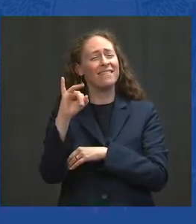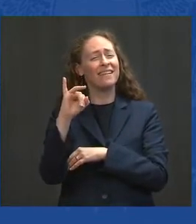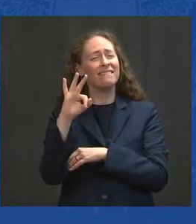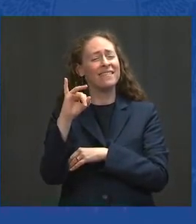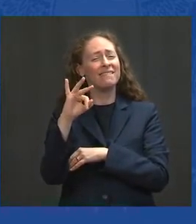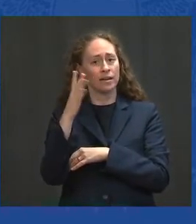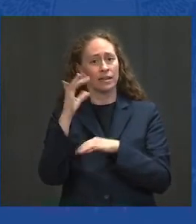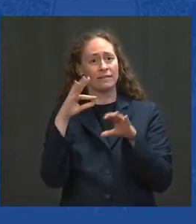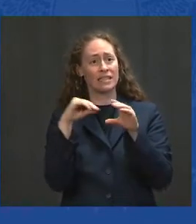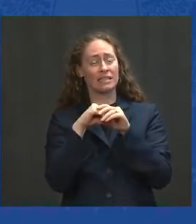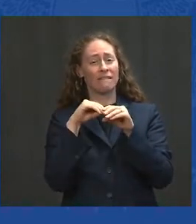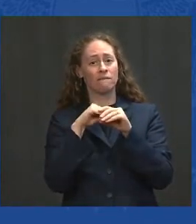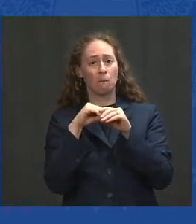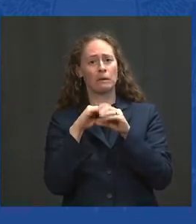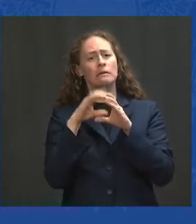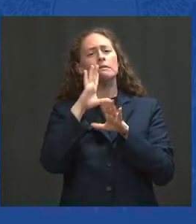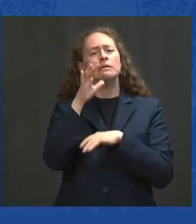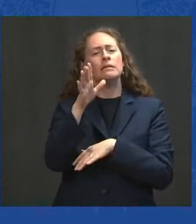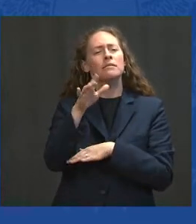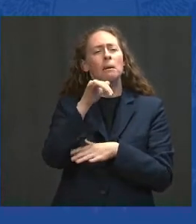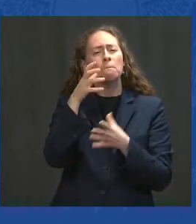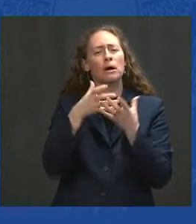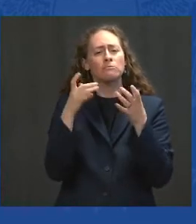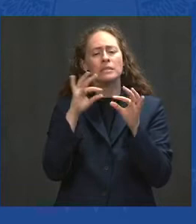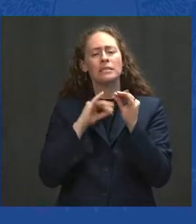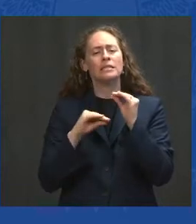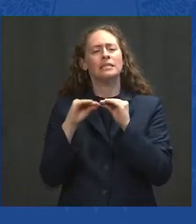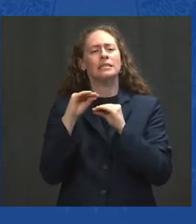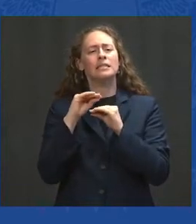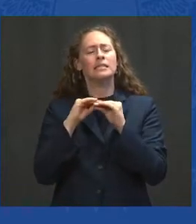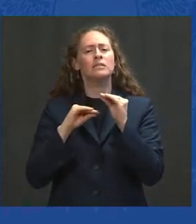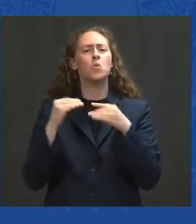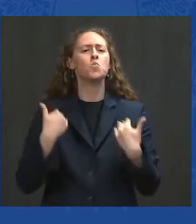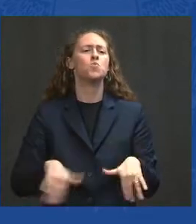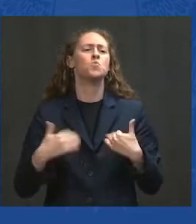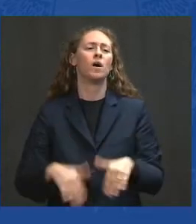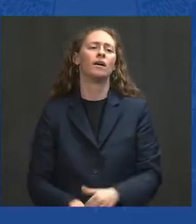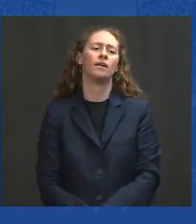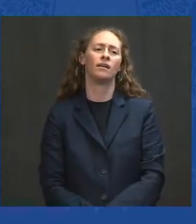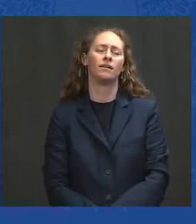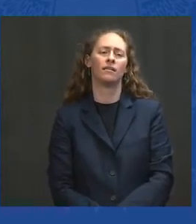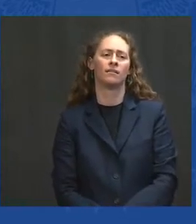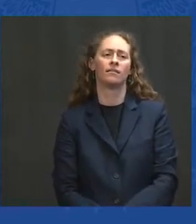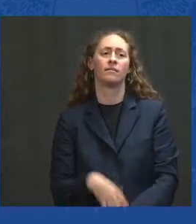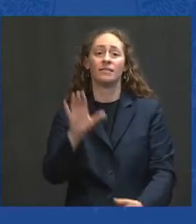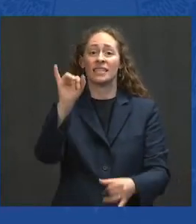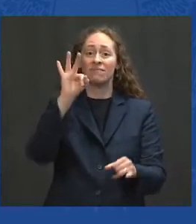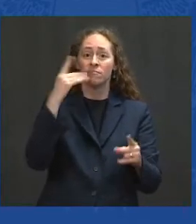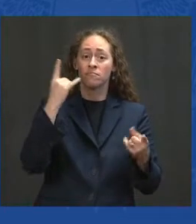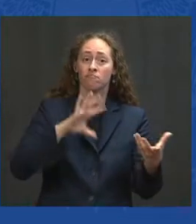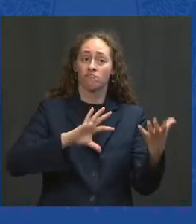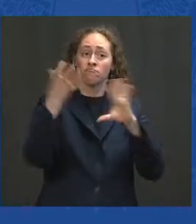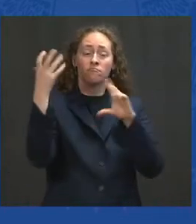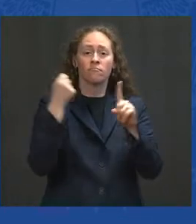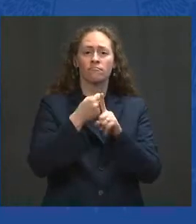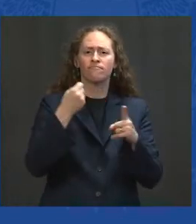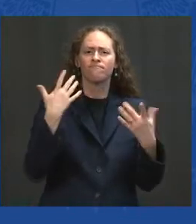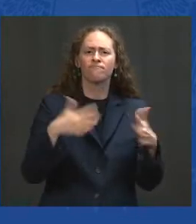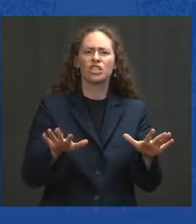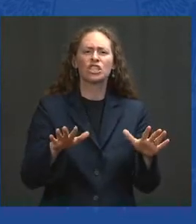enough. One unexpected expense could mean the difference between taking on more